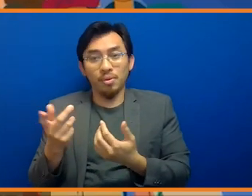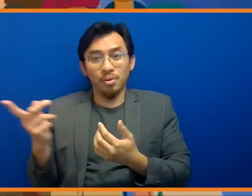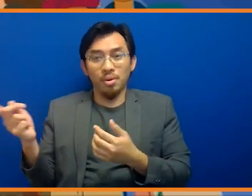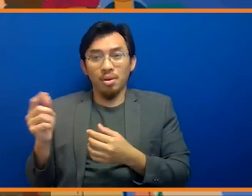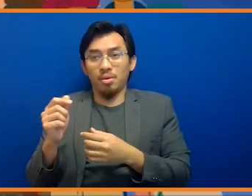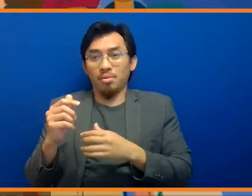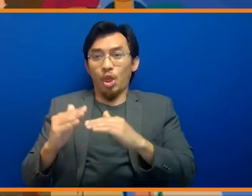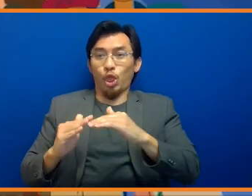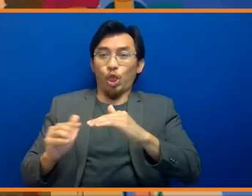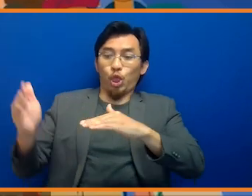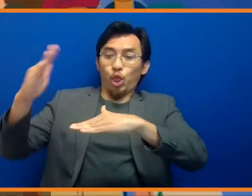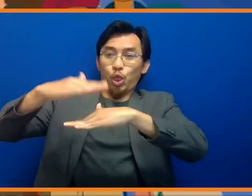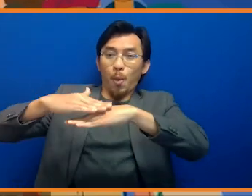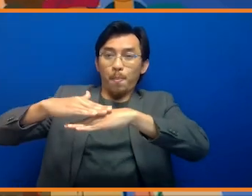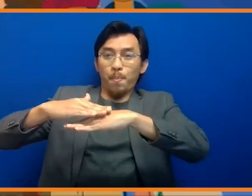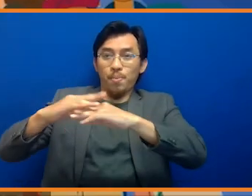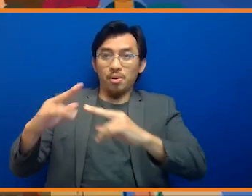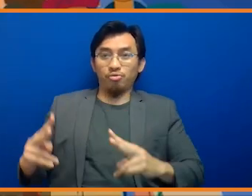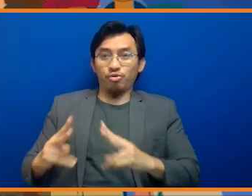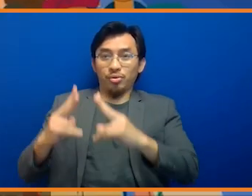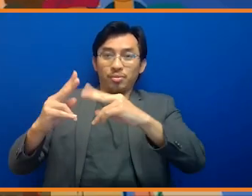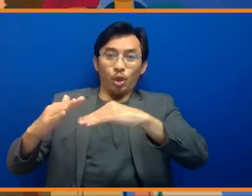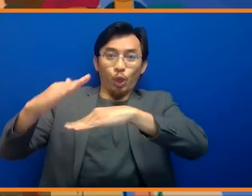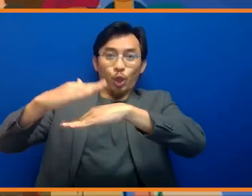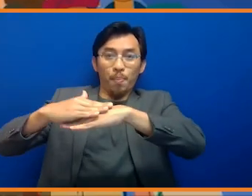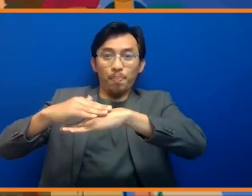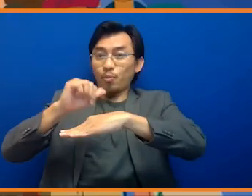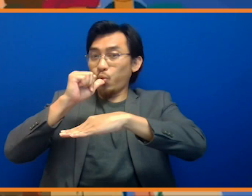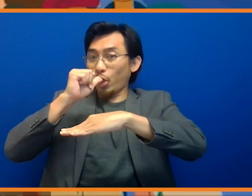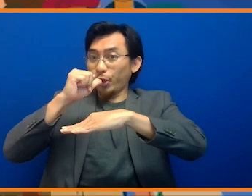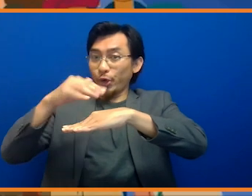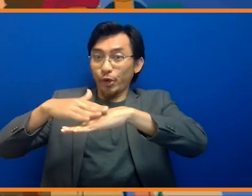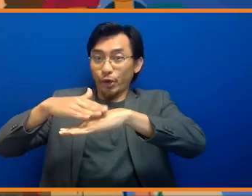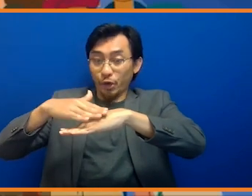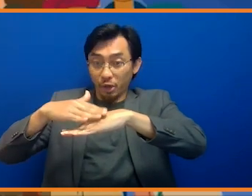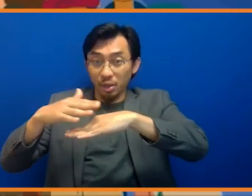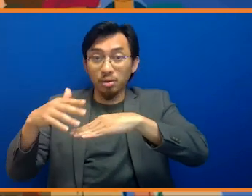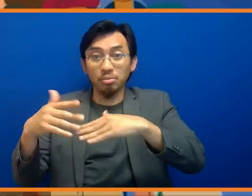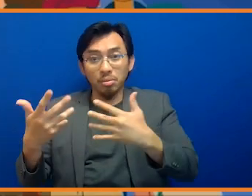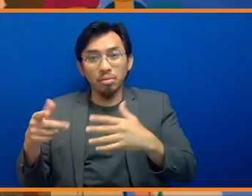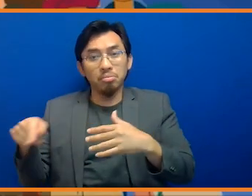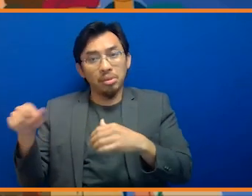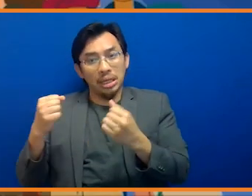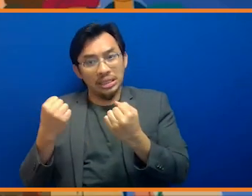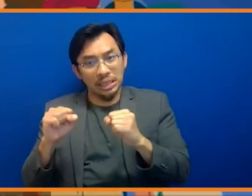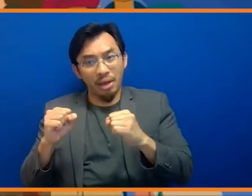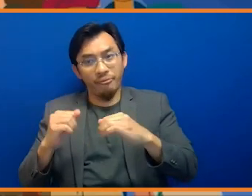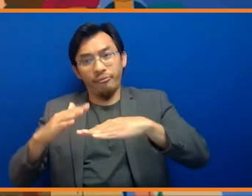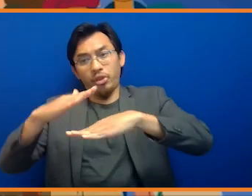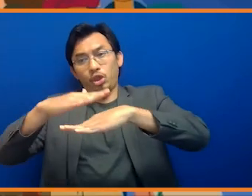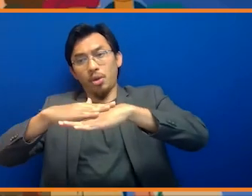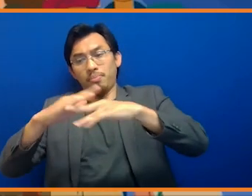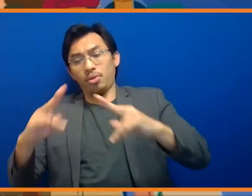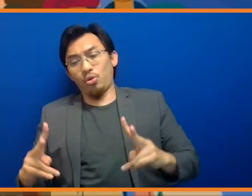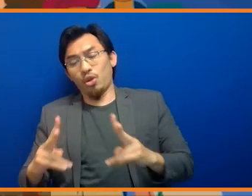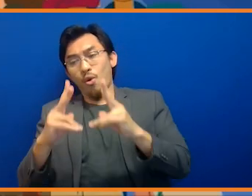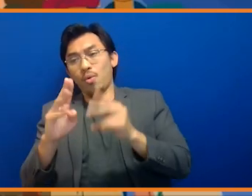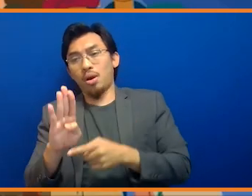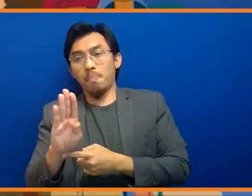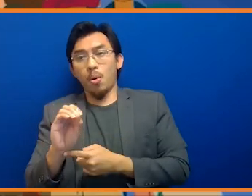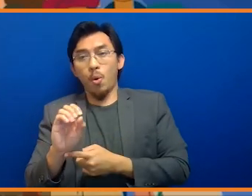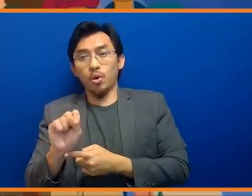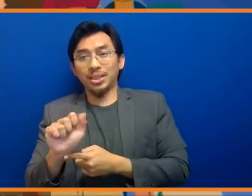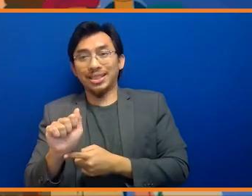than the top of this tower. So at that time, many people said, "Oh, they will be safe in the top of the tower of